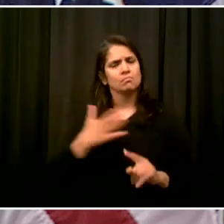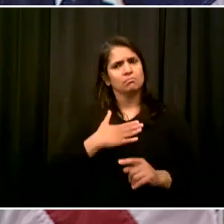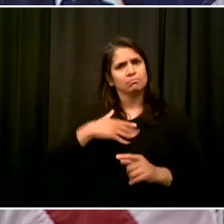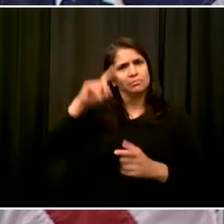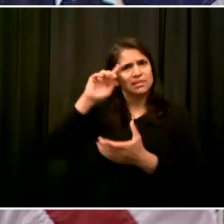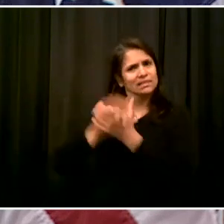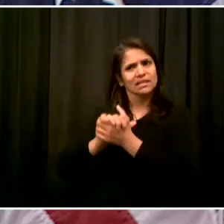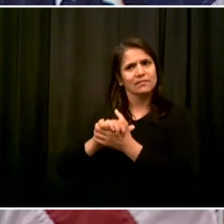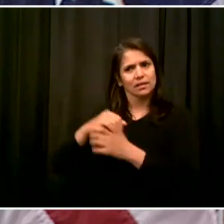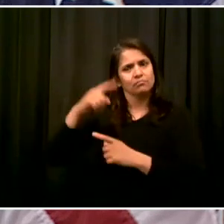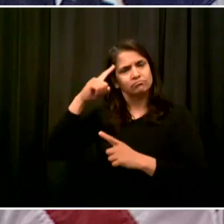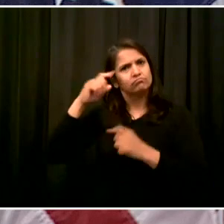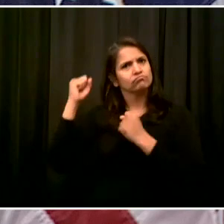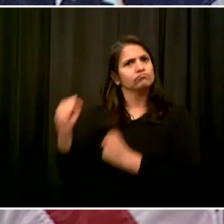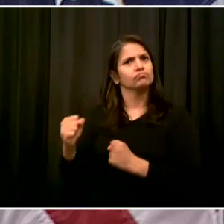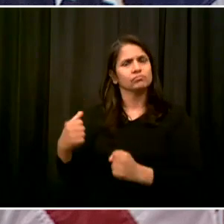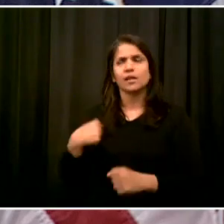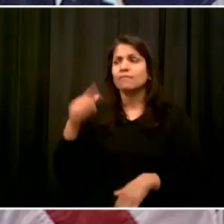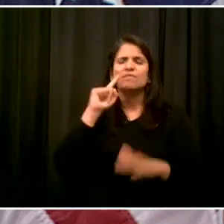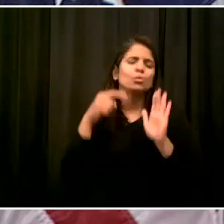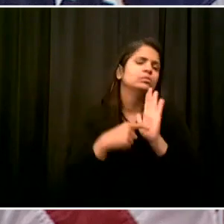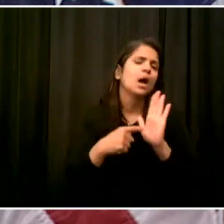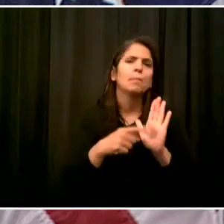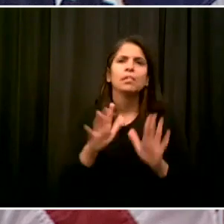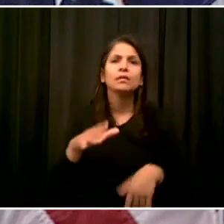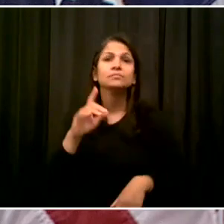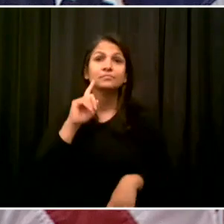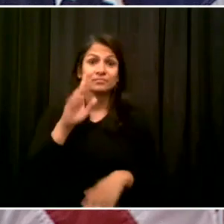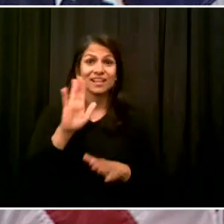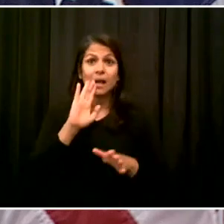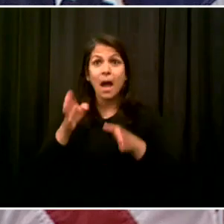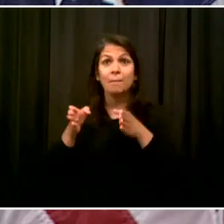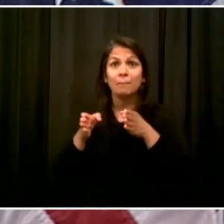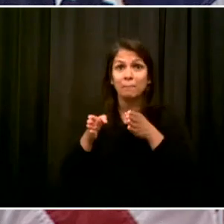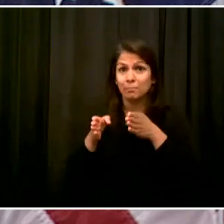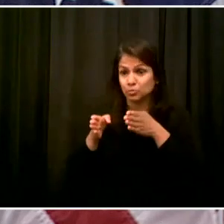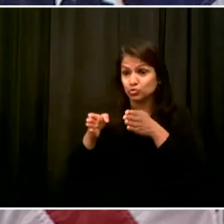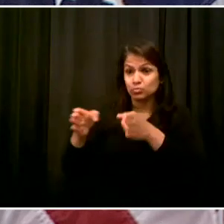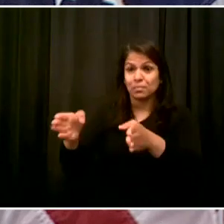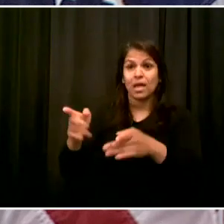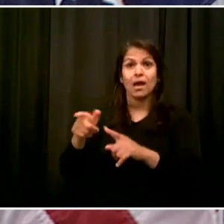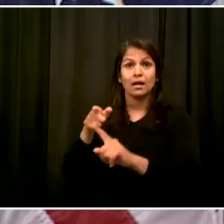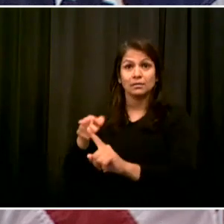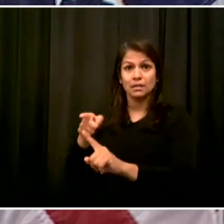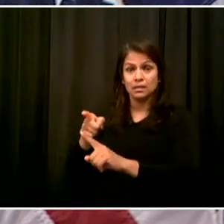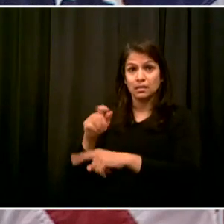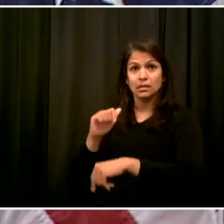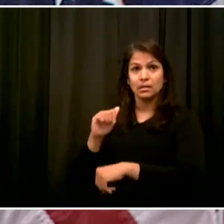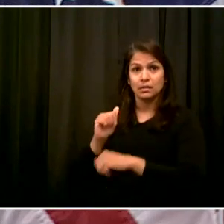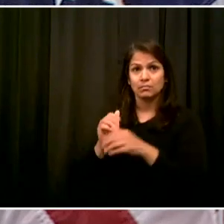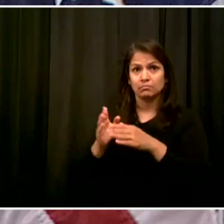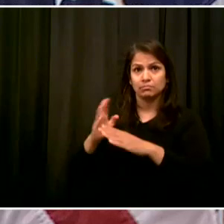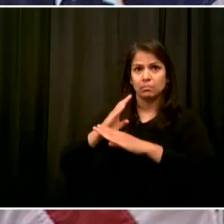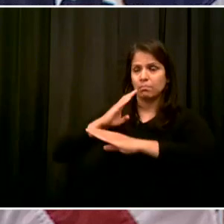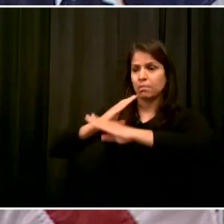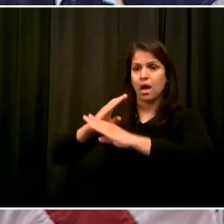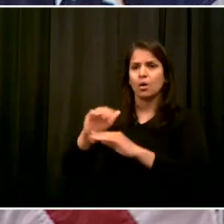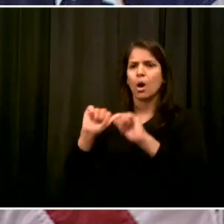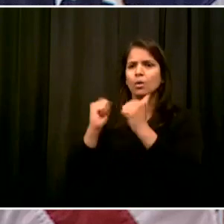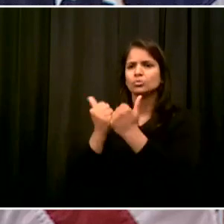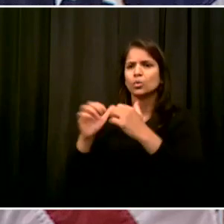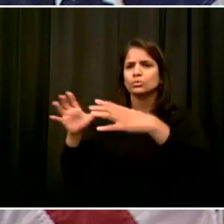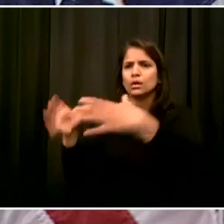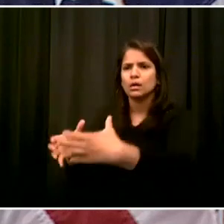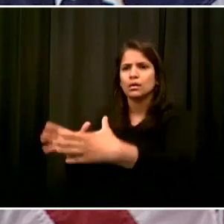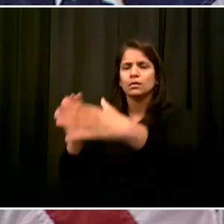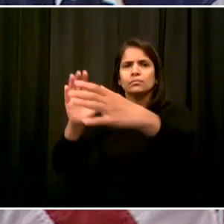tenant and resident associations in NYCHA. It is the Cure Violence movement. This is, to me, all of that is the hope of the